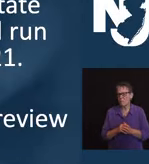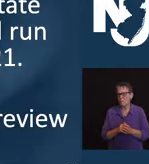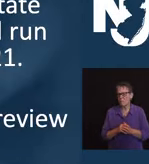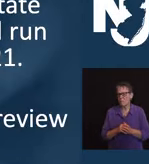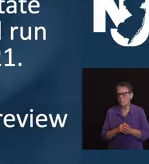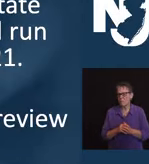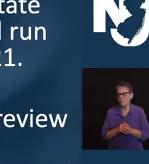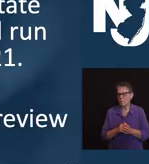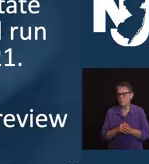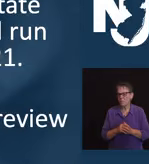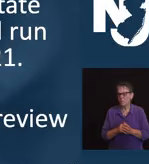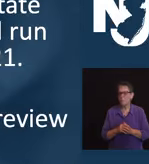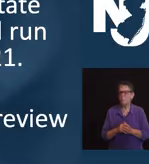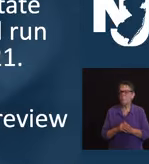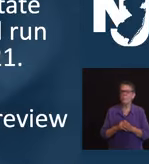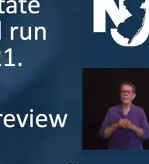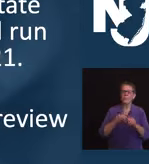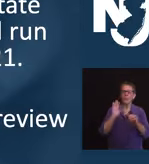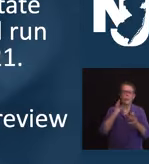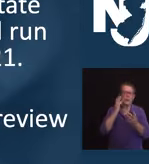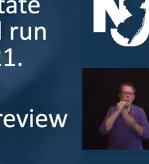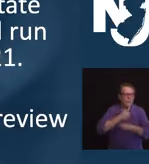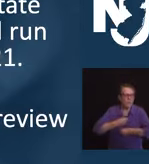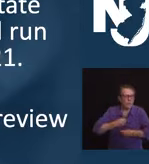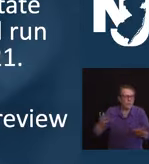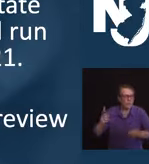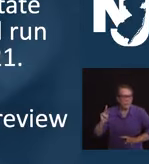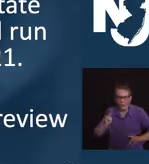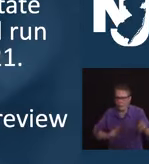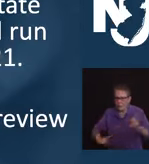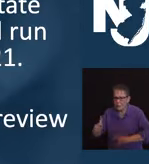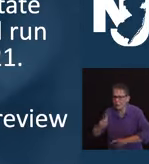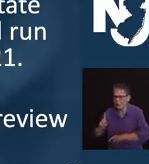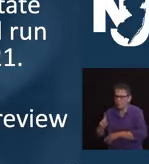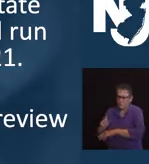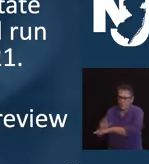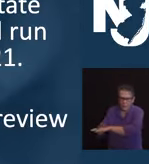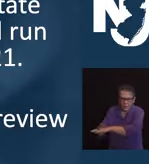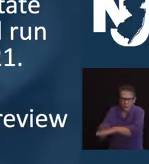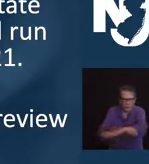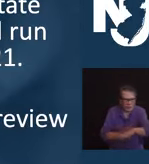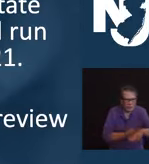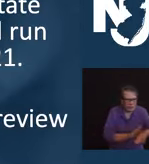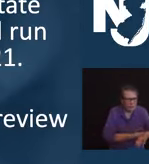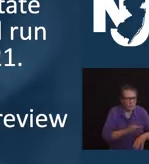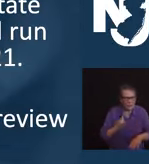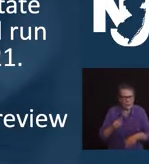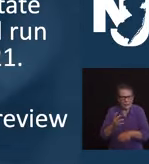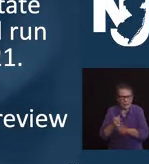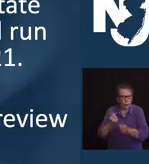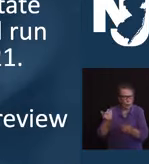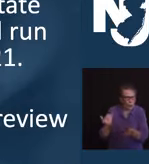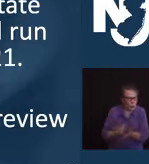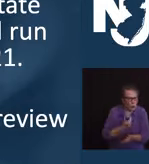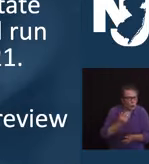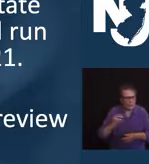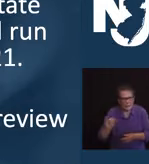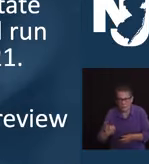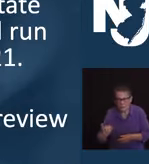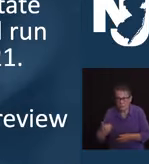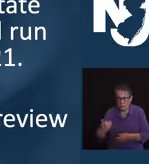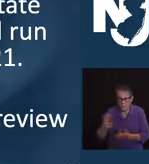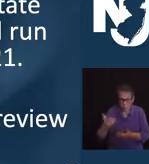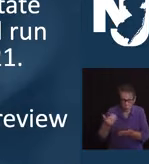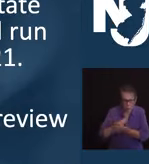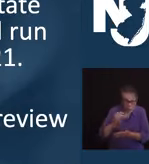any action they need to take to obtain the new benefits. In the meantime, I encourage all New Jerseyans who need health care